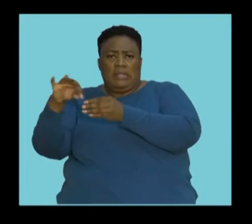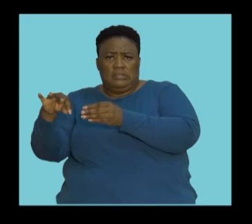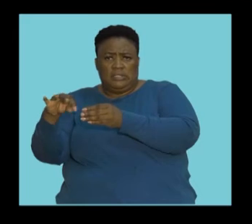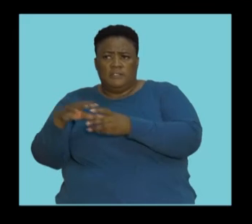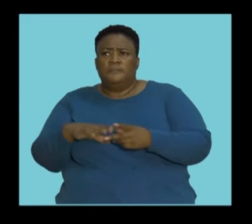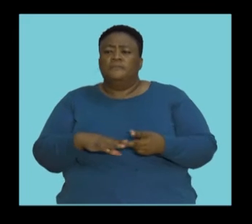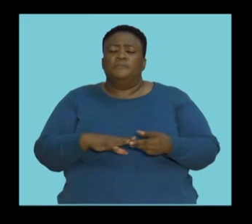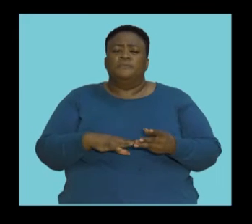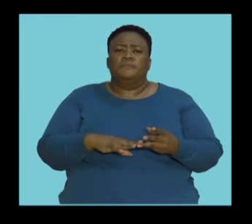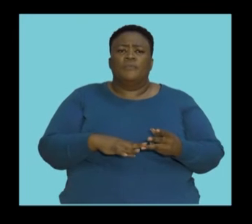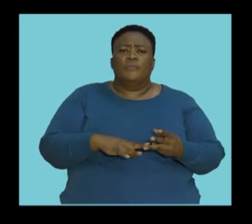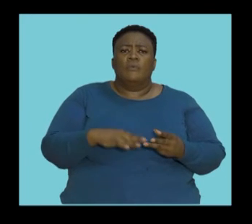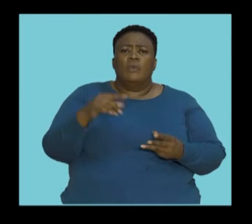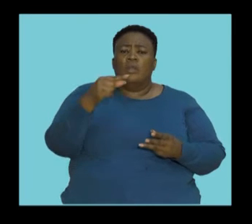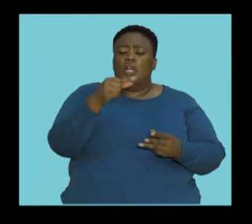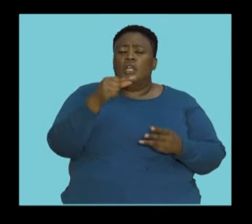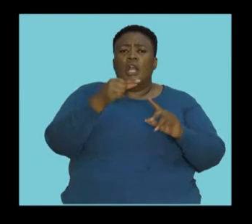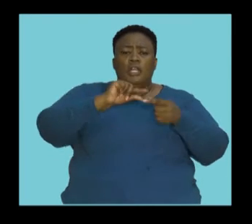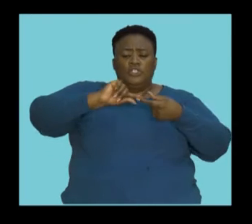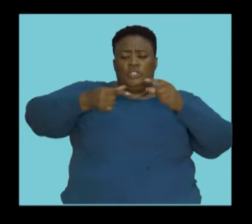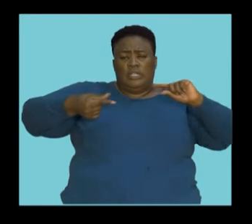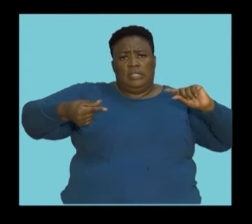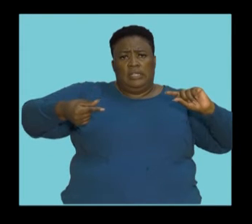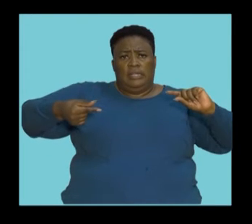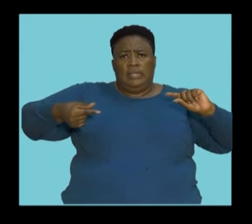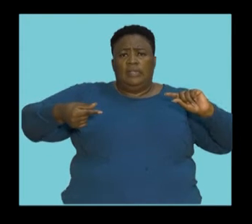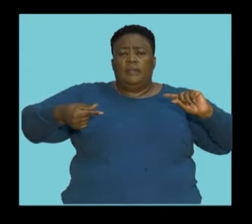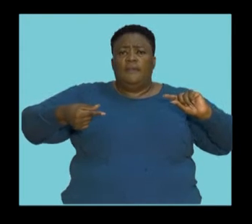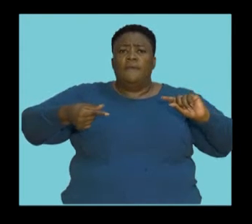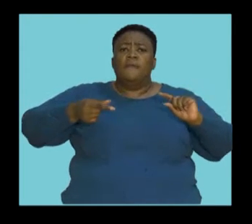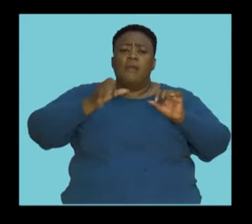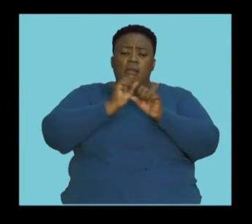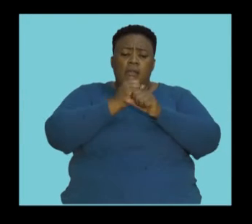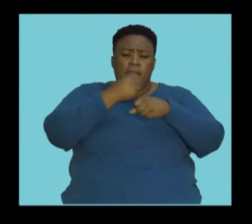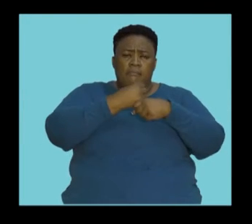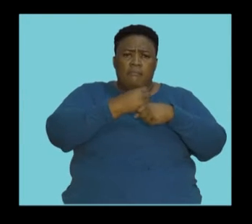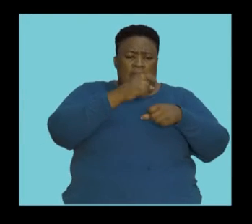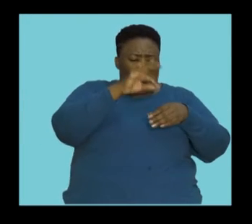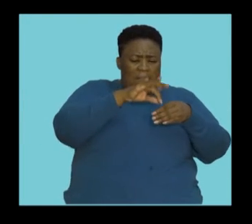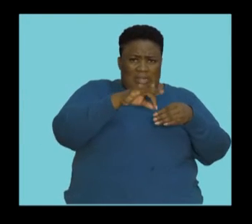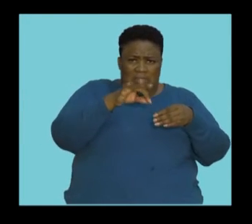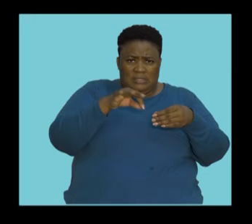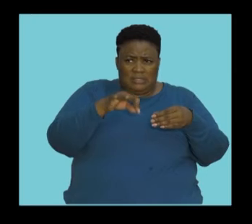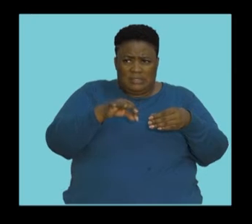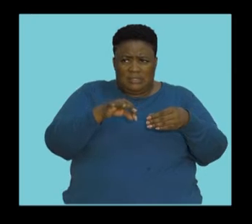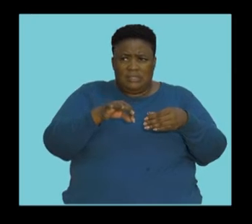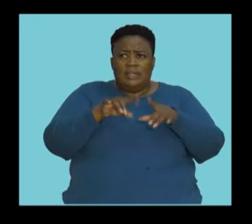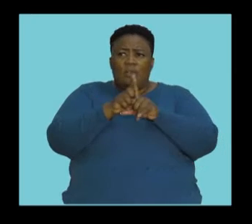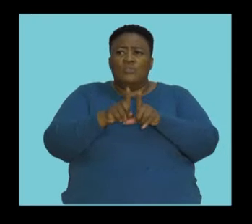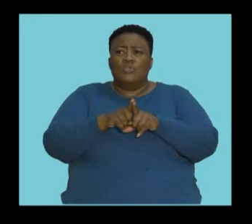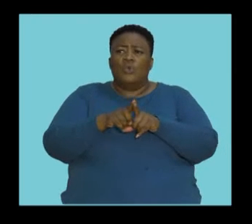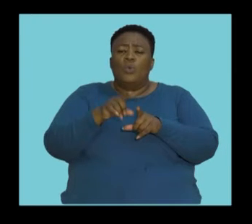impact of genetic modified crop have, and as a point of discussion what seed banks are and how they